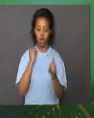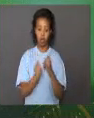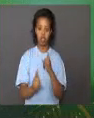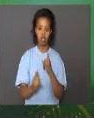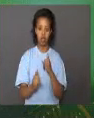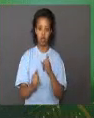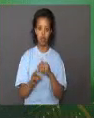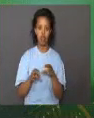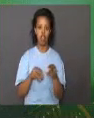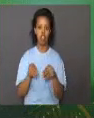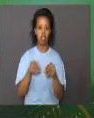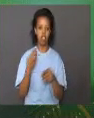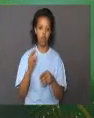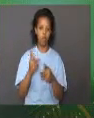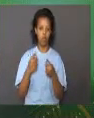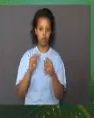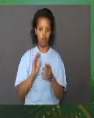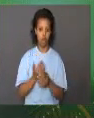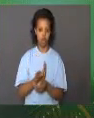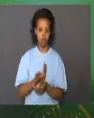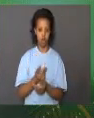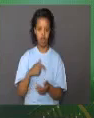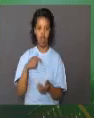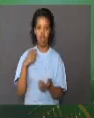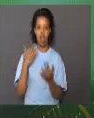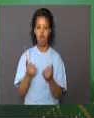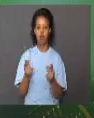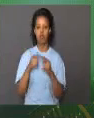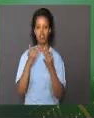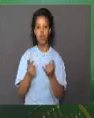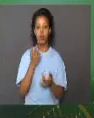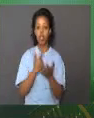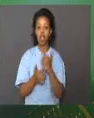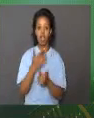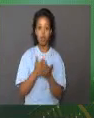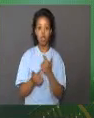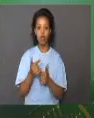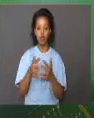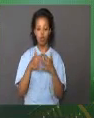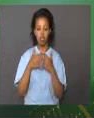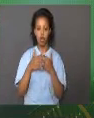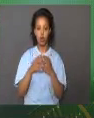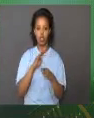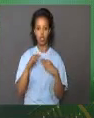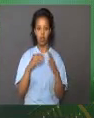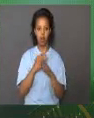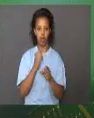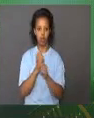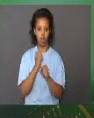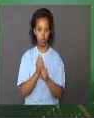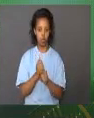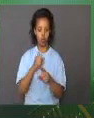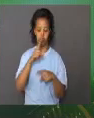activity, students, list the tools that we talked about today that are used to aid